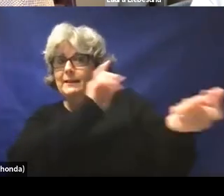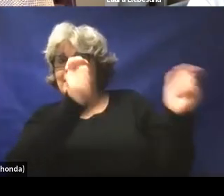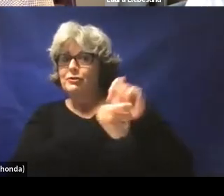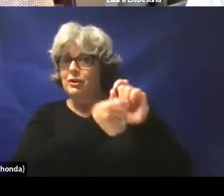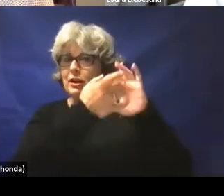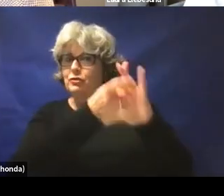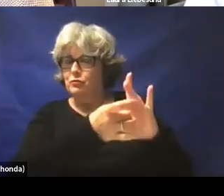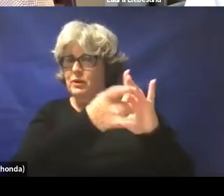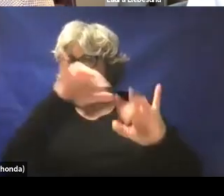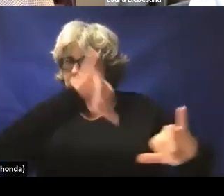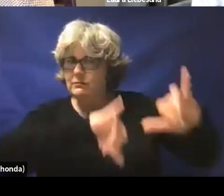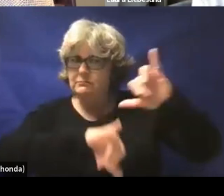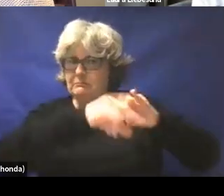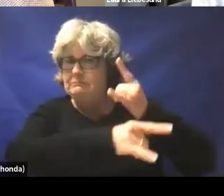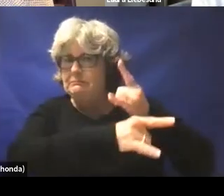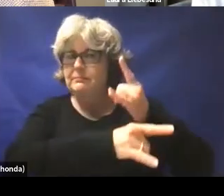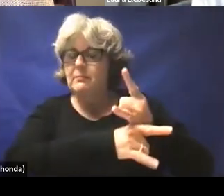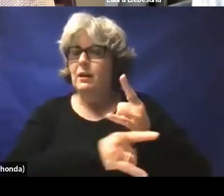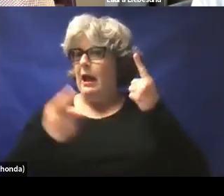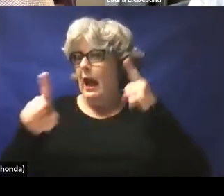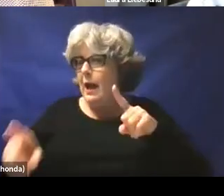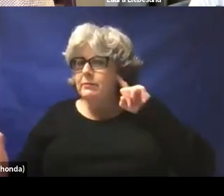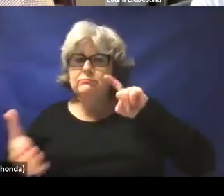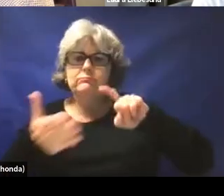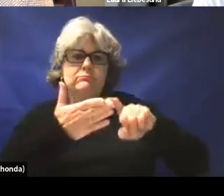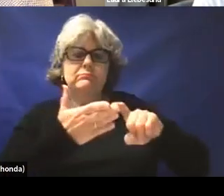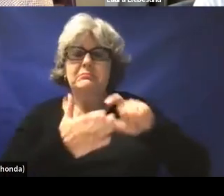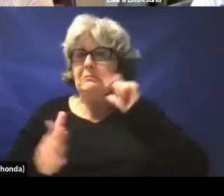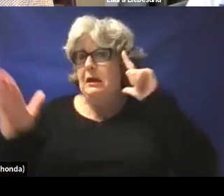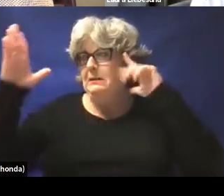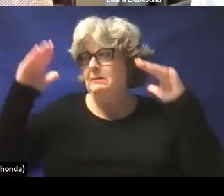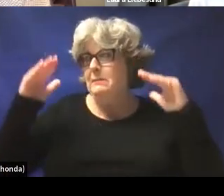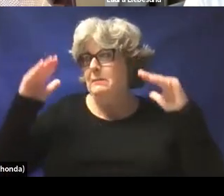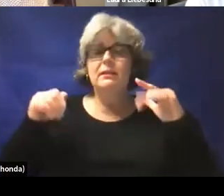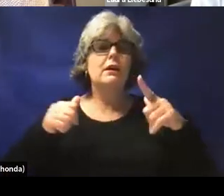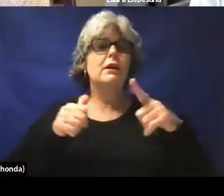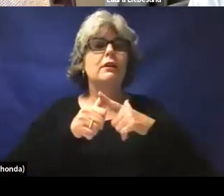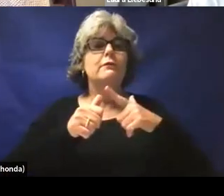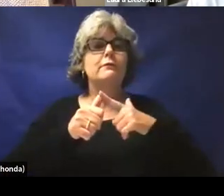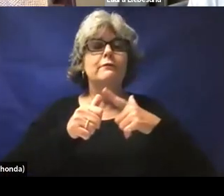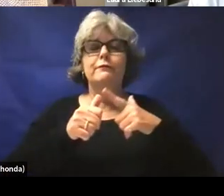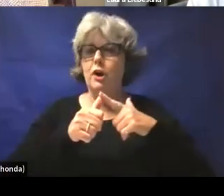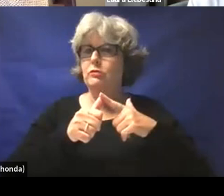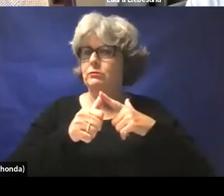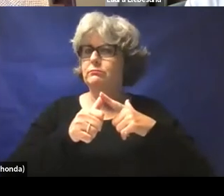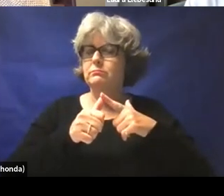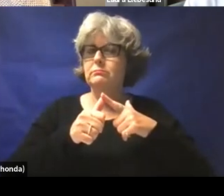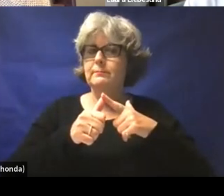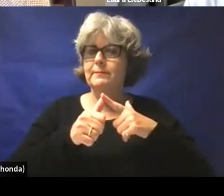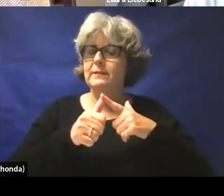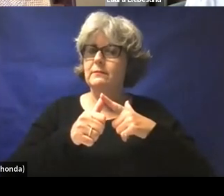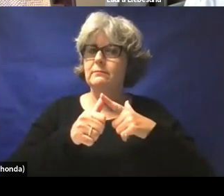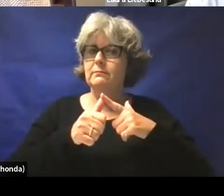cocktails. And, you know, we found a lot of unexpected things. You know, one of them, you know, one theme that went